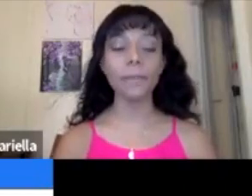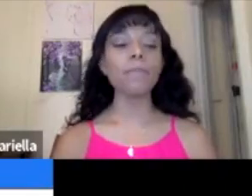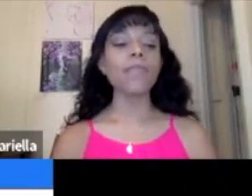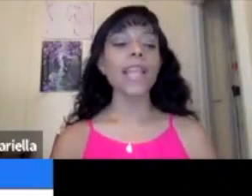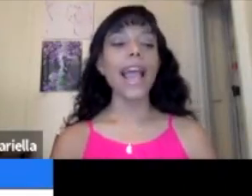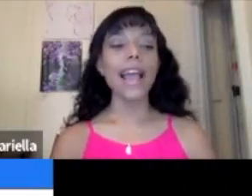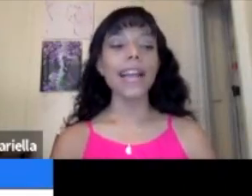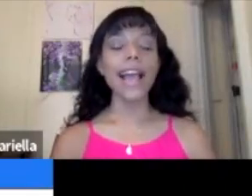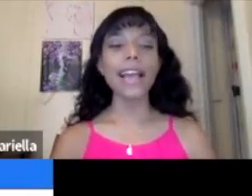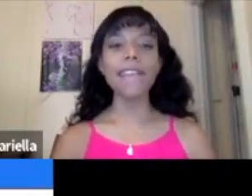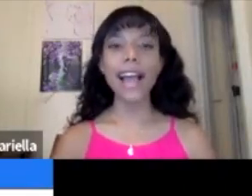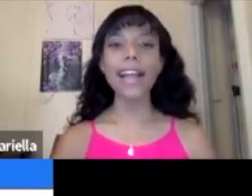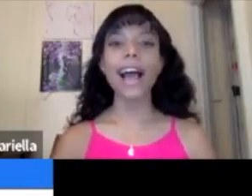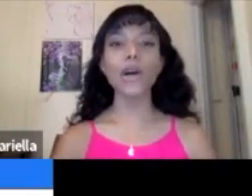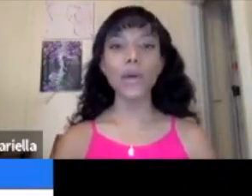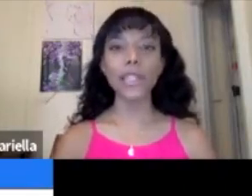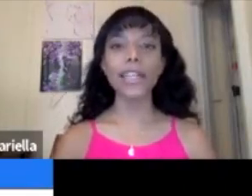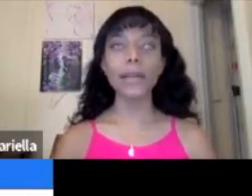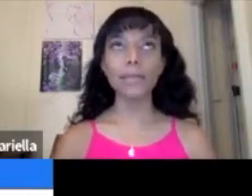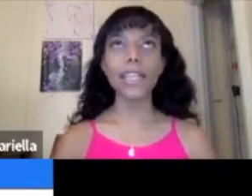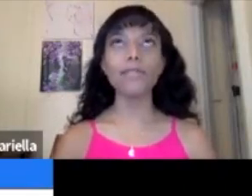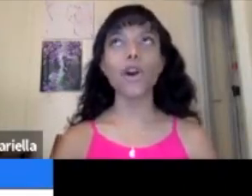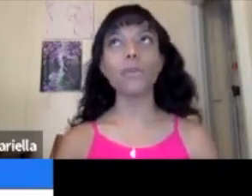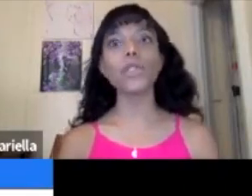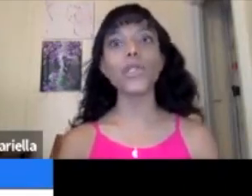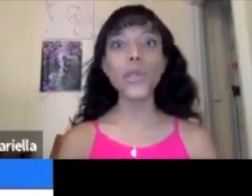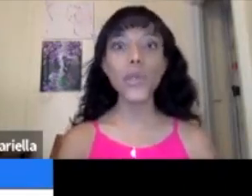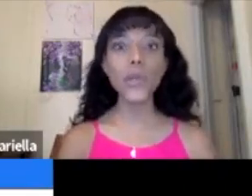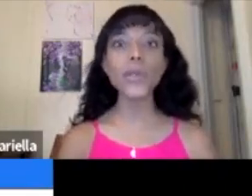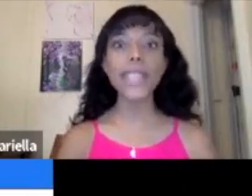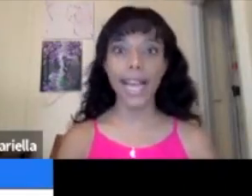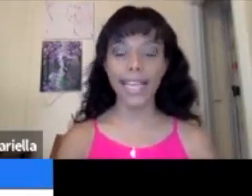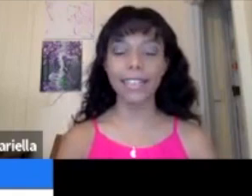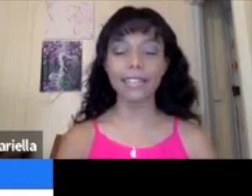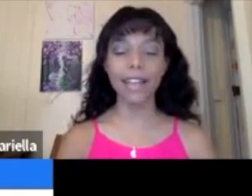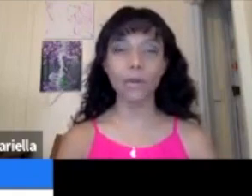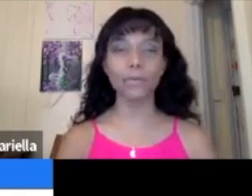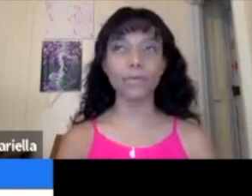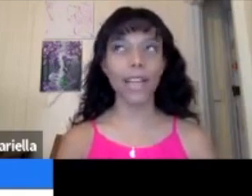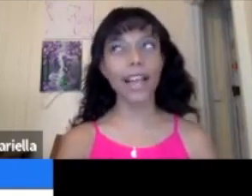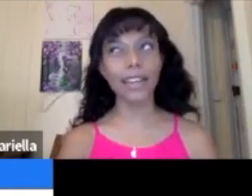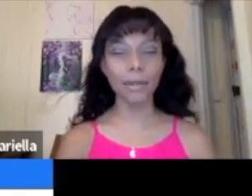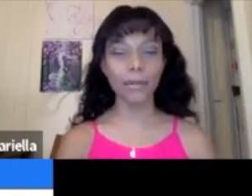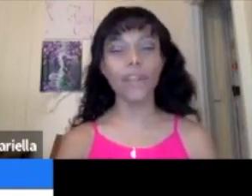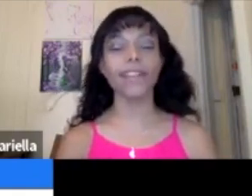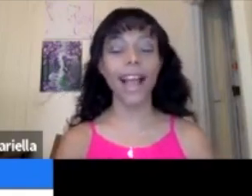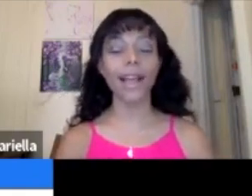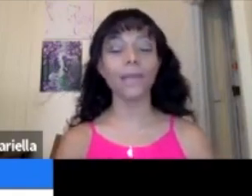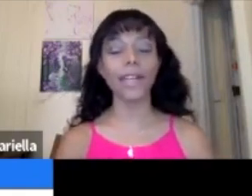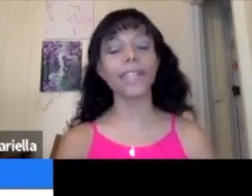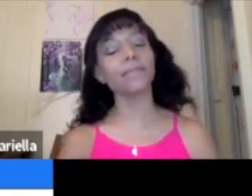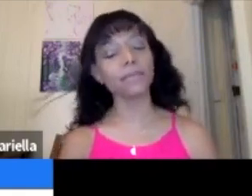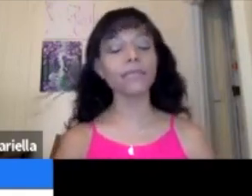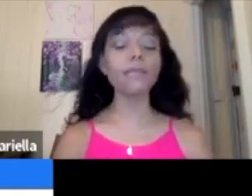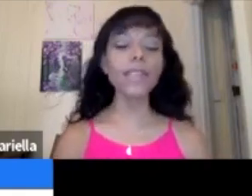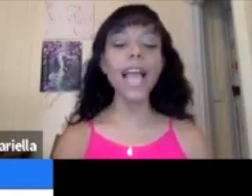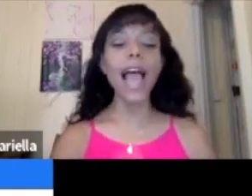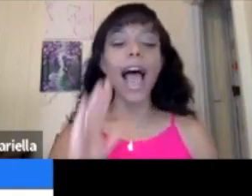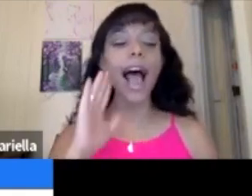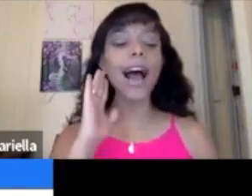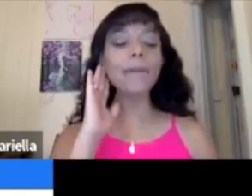hear. And I've had a cochlear implant for almost 2 decades now, a little bit more than that, but